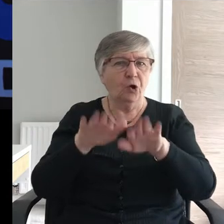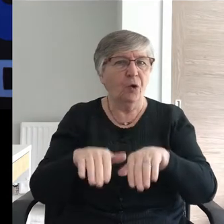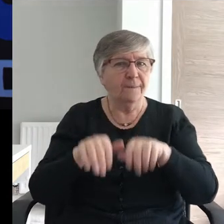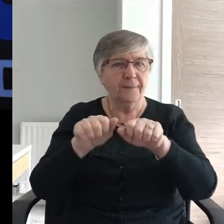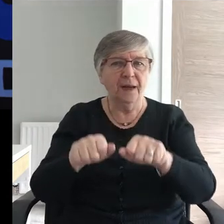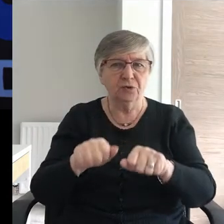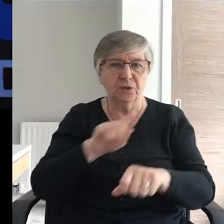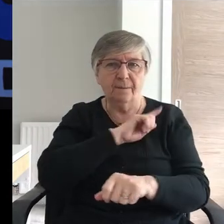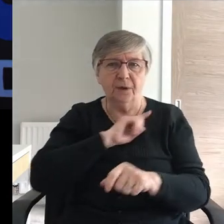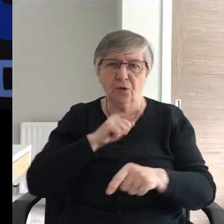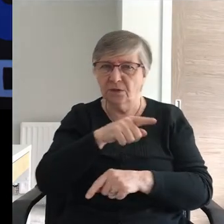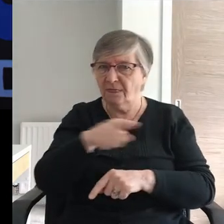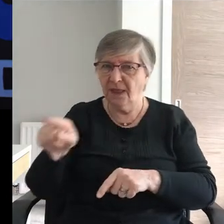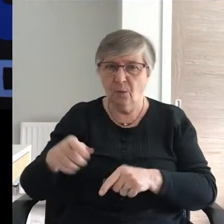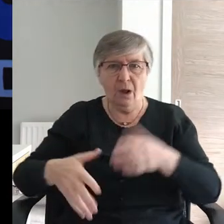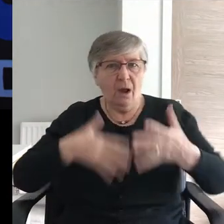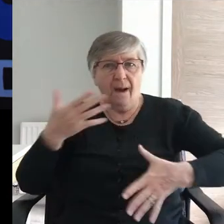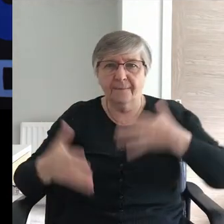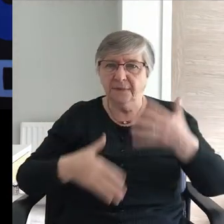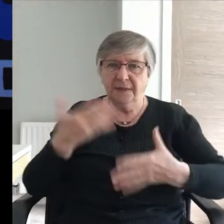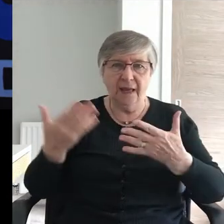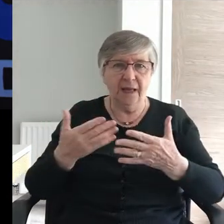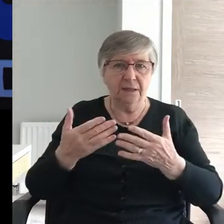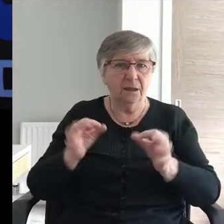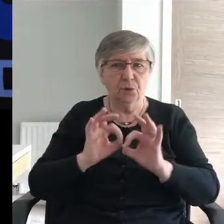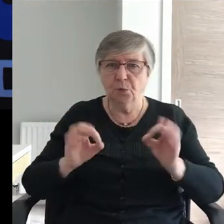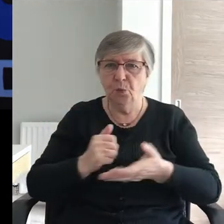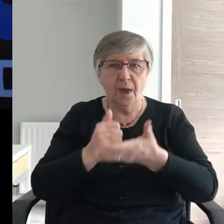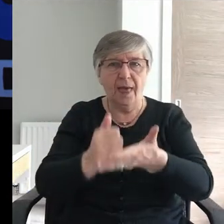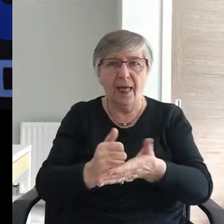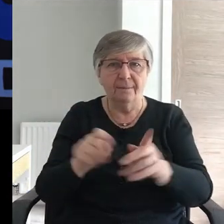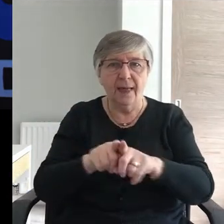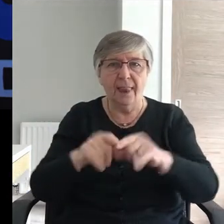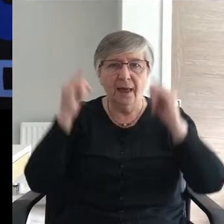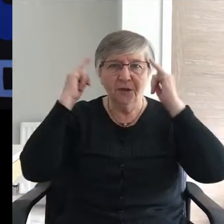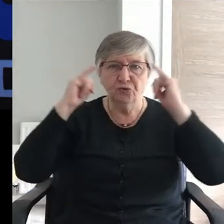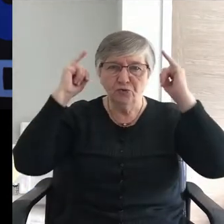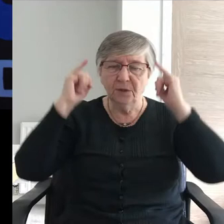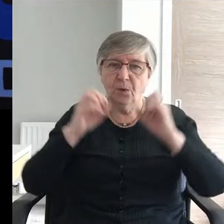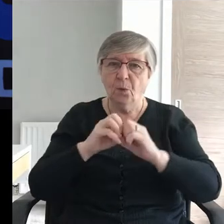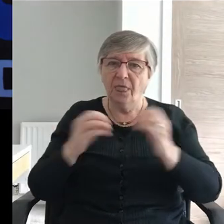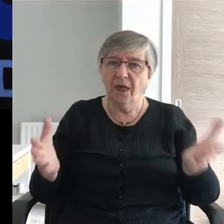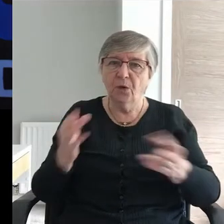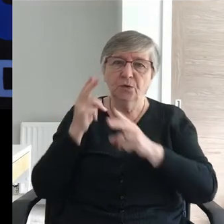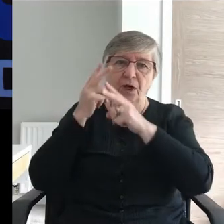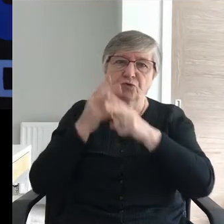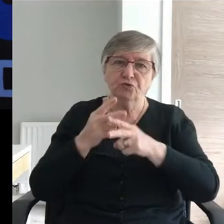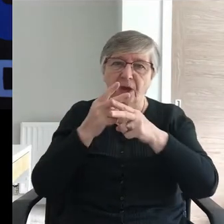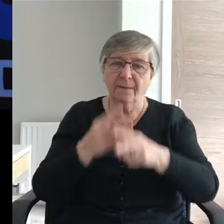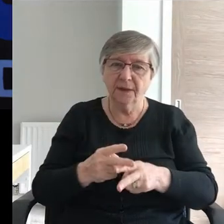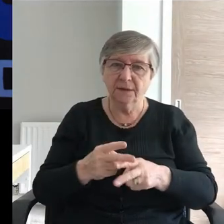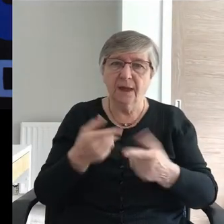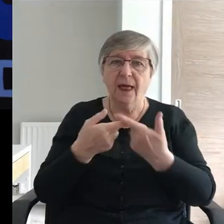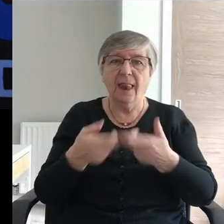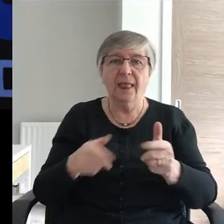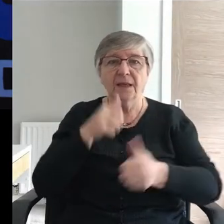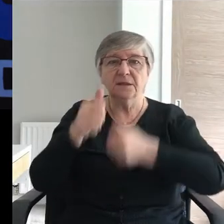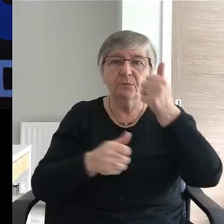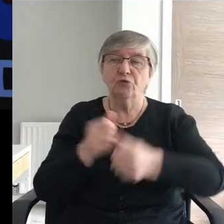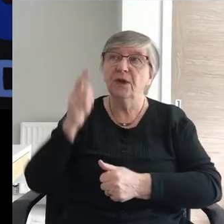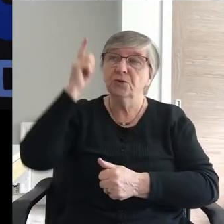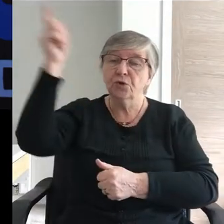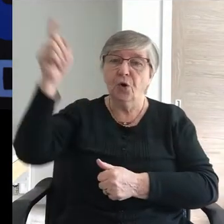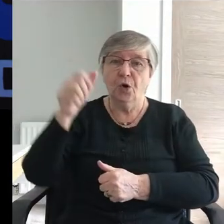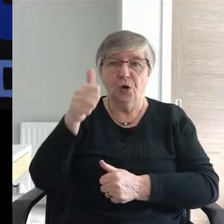because they were harassed and helpless, like sheep without a shepherd. Let's praise God in that